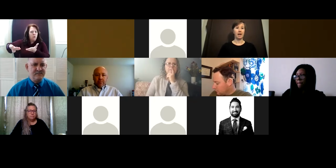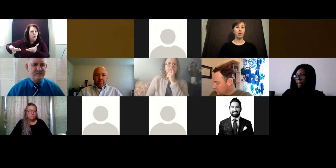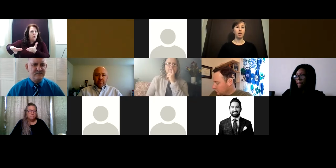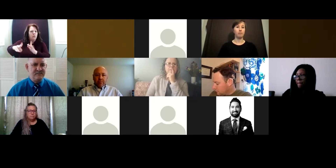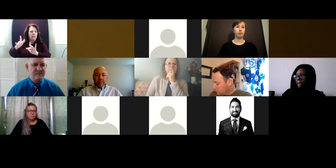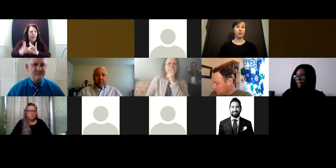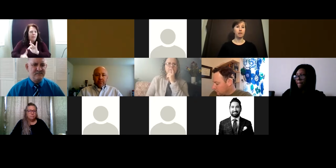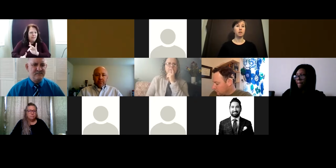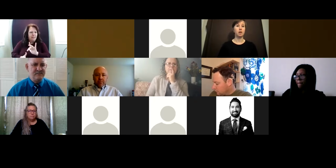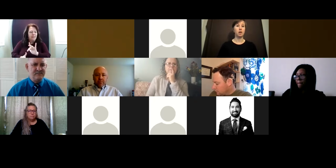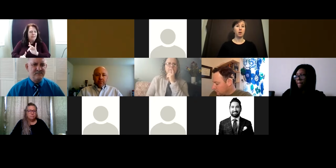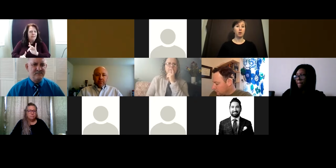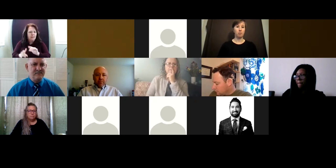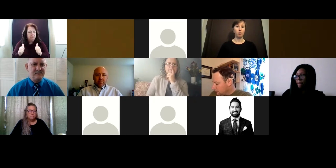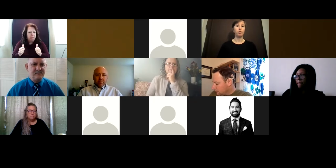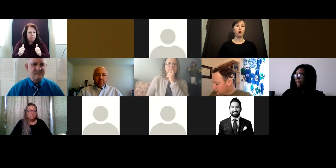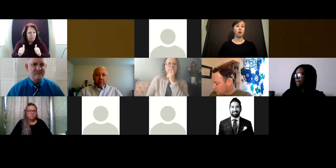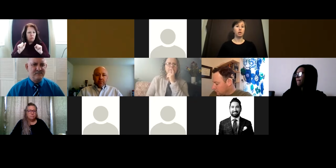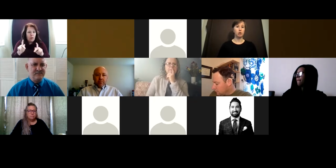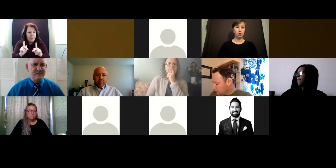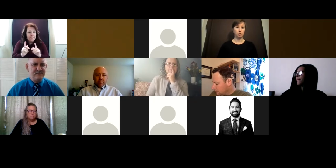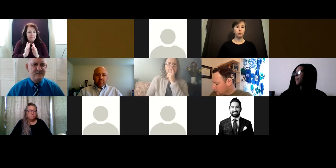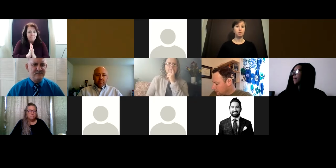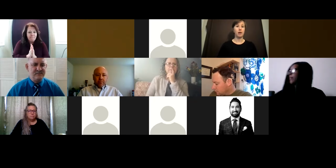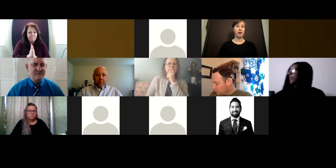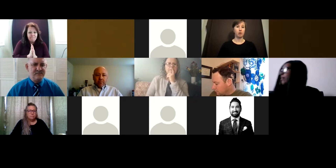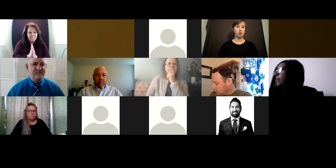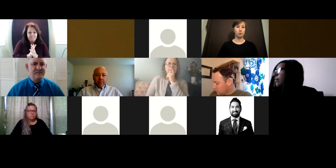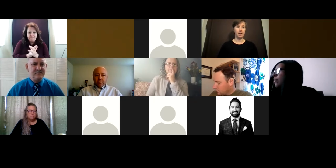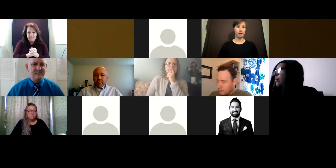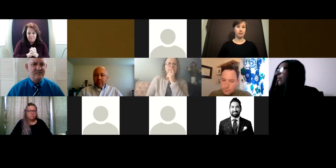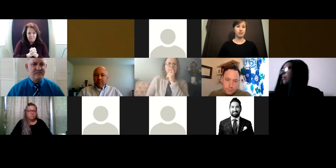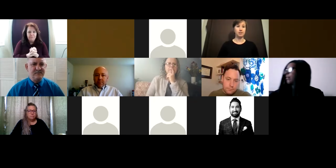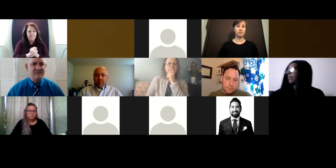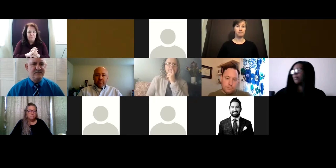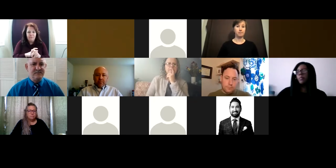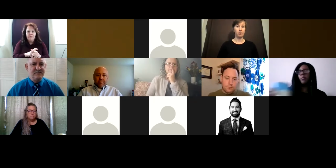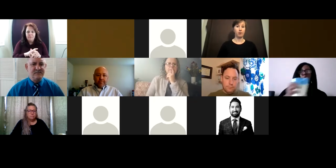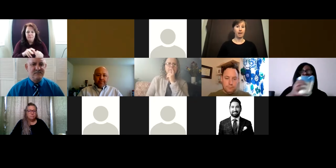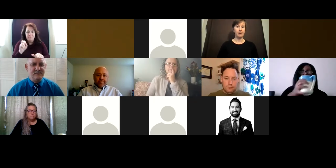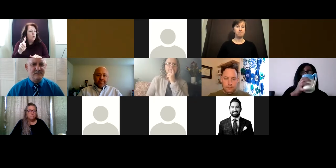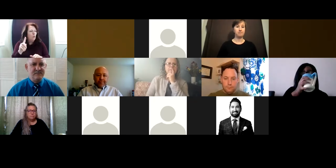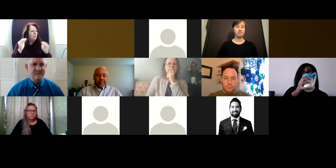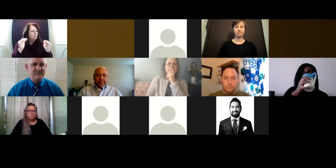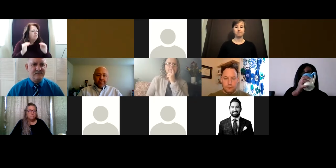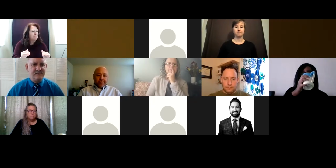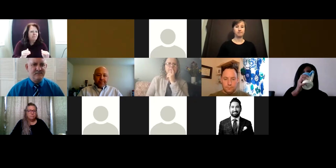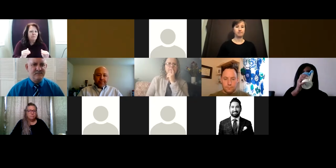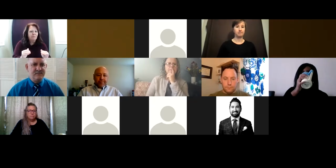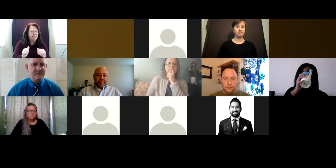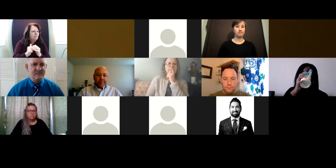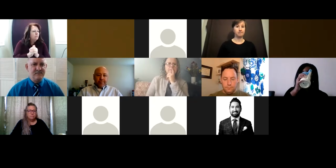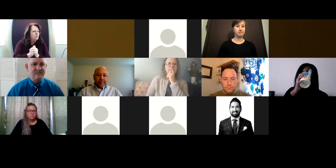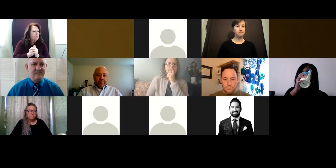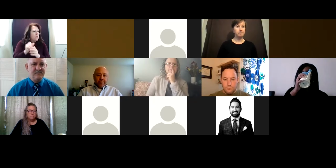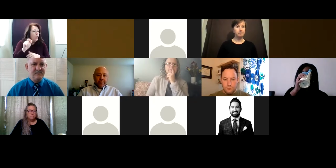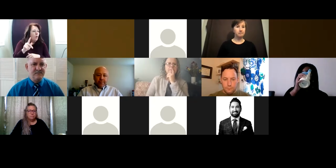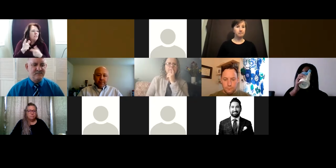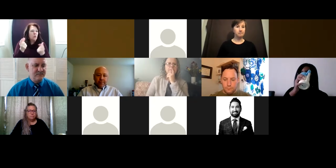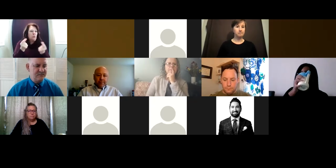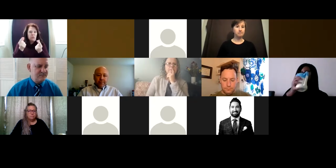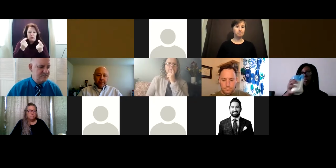and Carrie Humphreys both are excused, have excused absence. Okay.